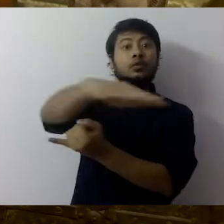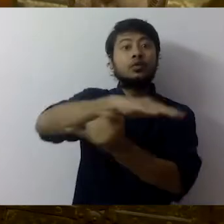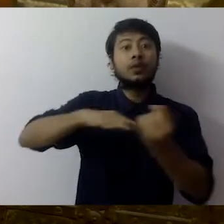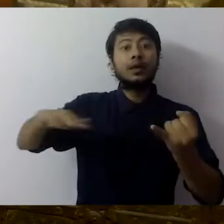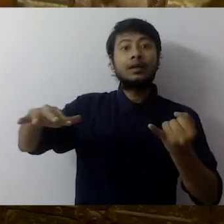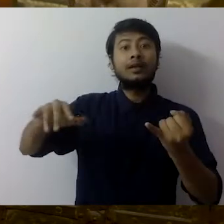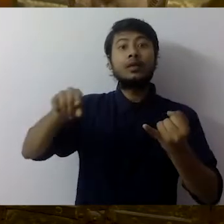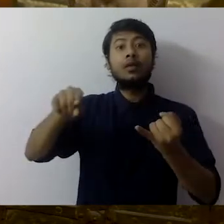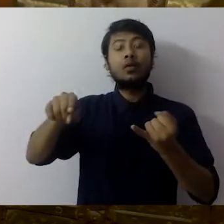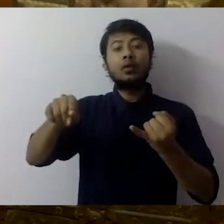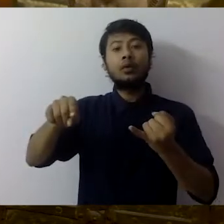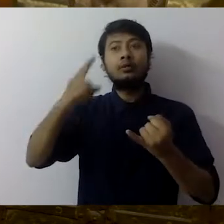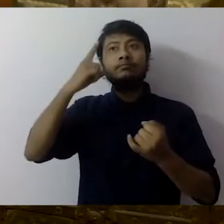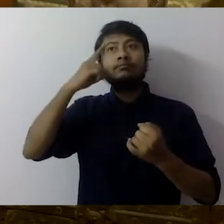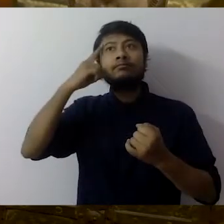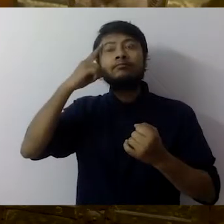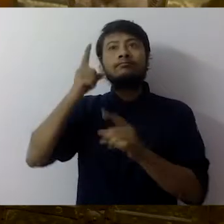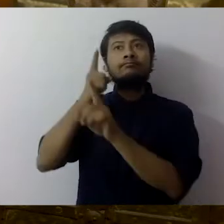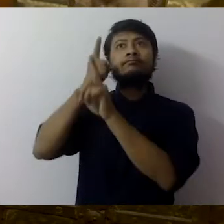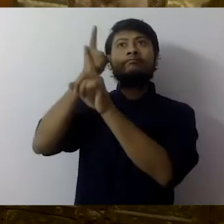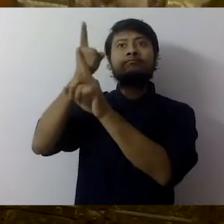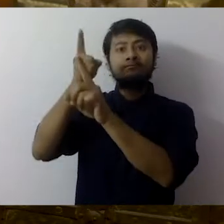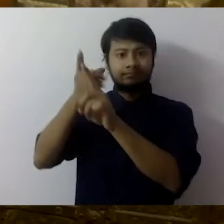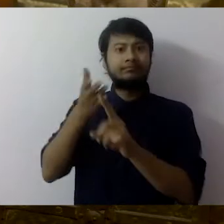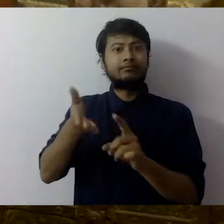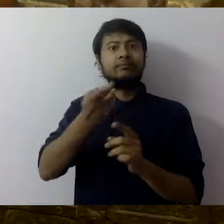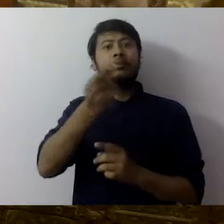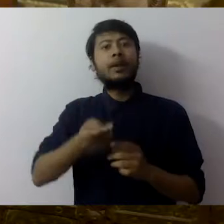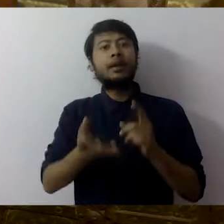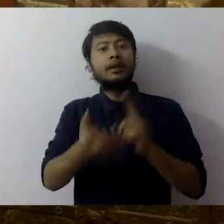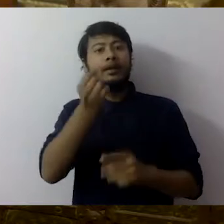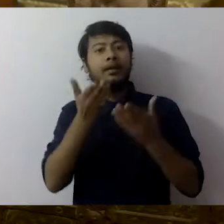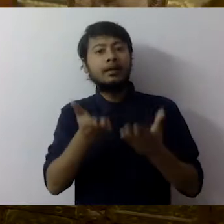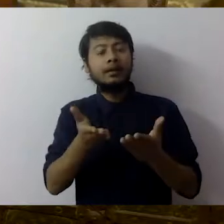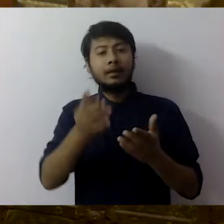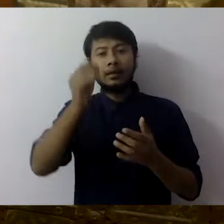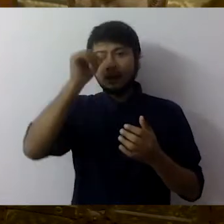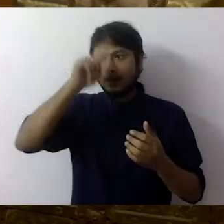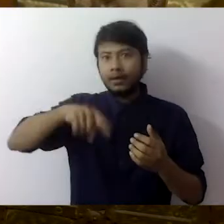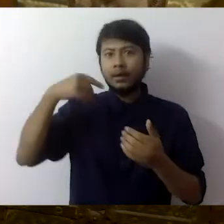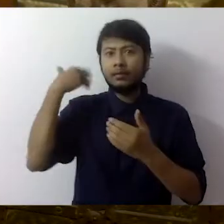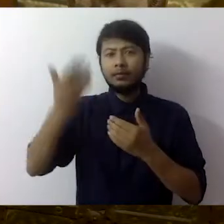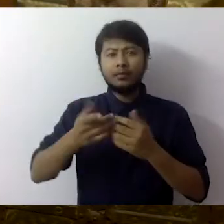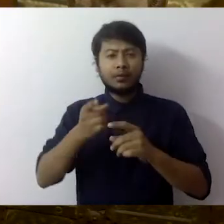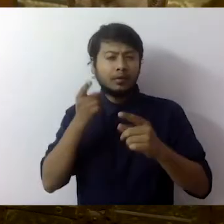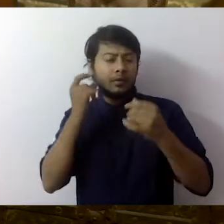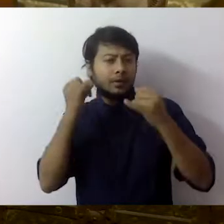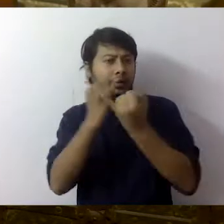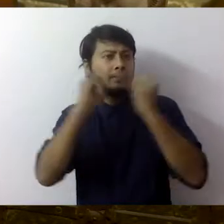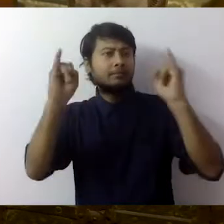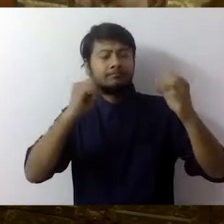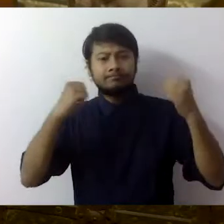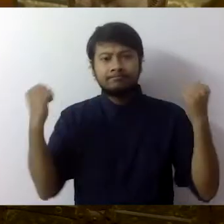country, in this case, India, but also often represents common practices, beliefs, and